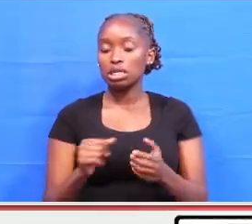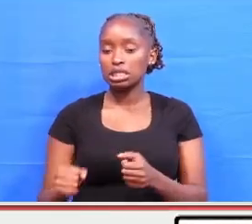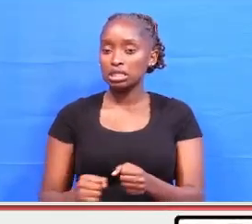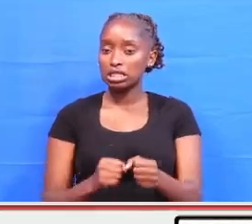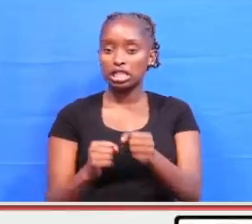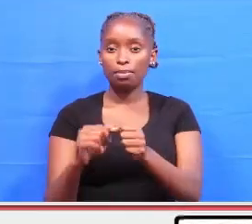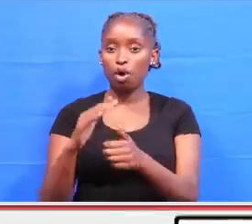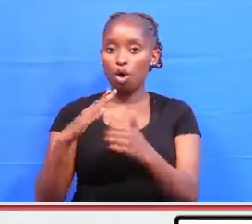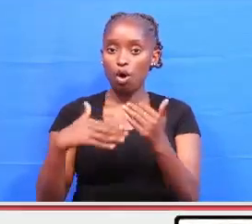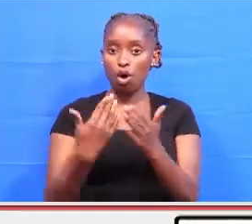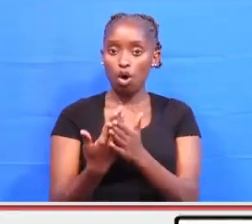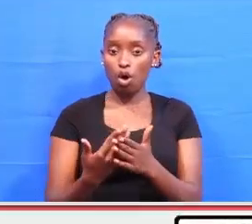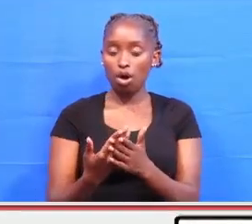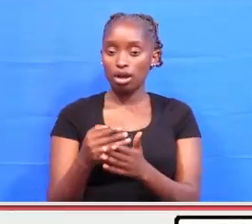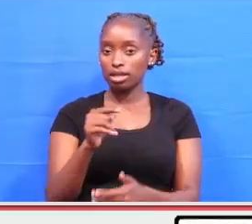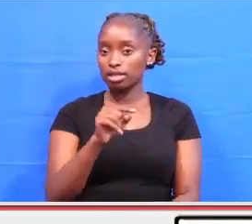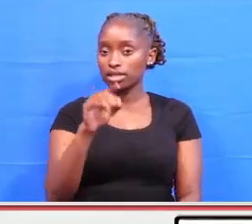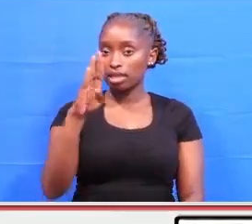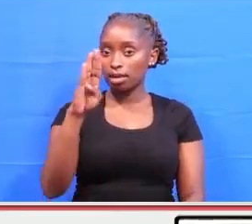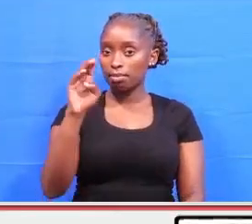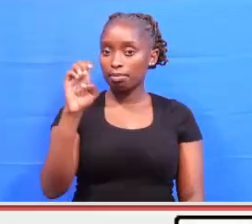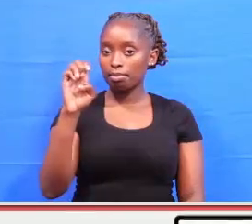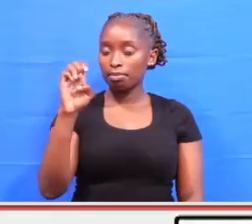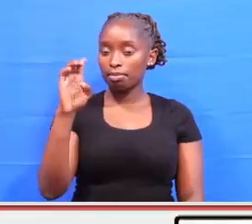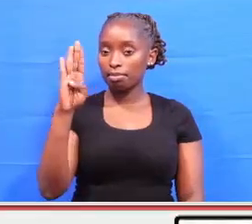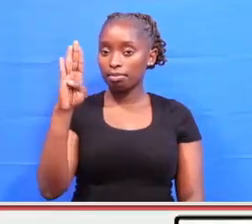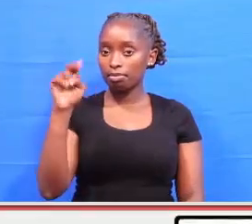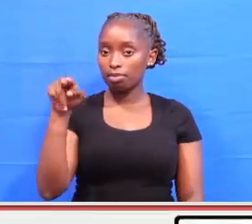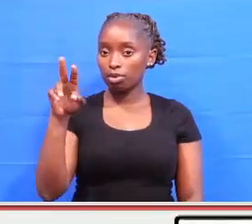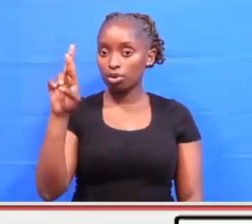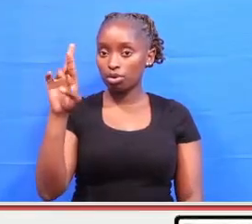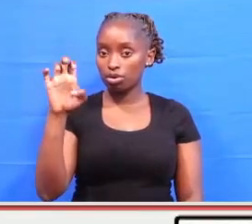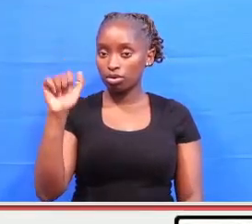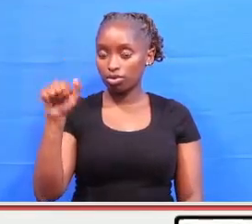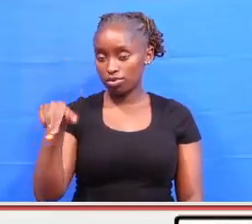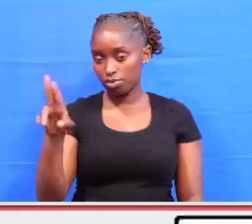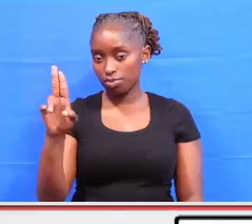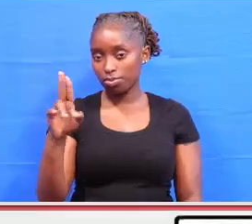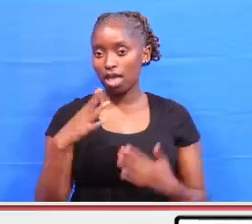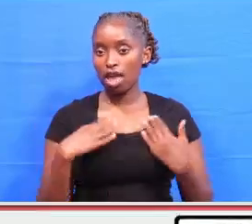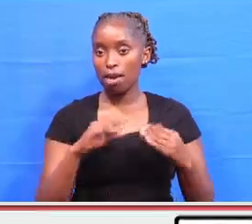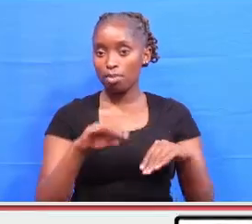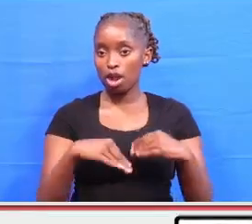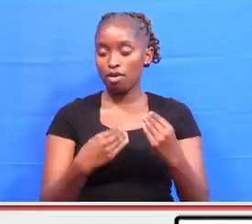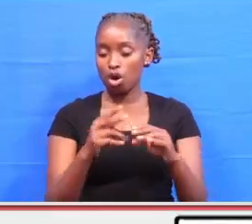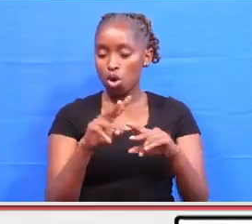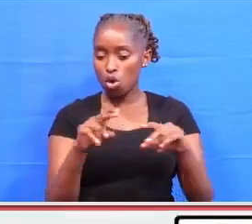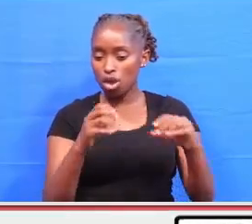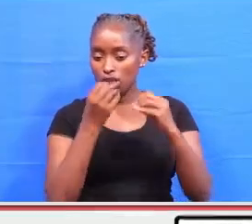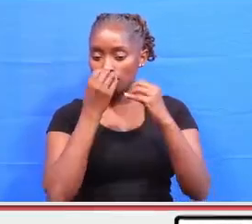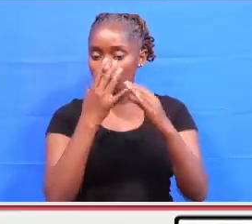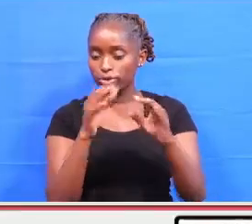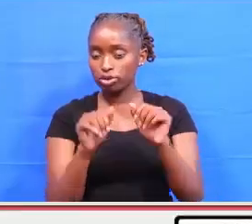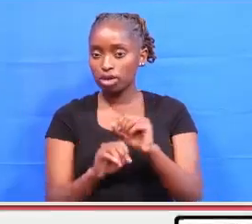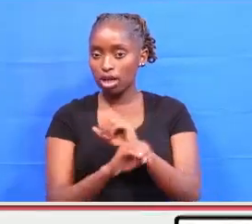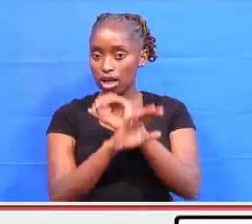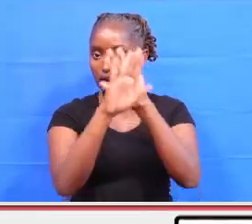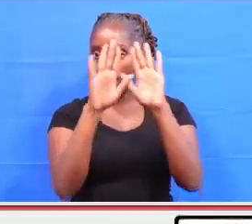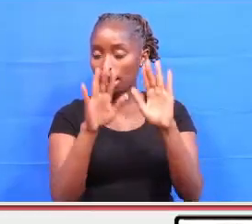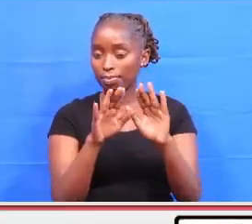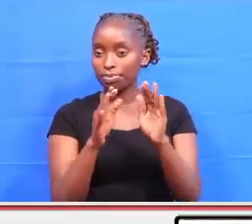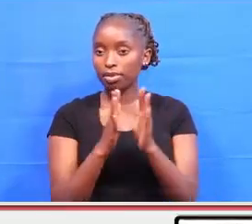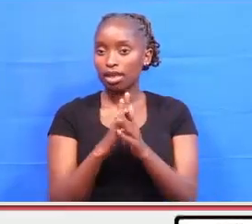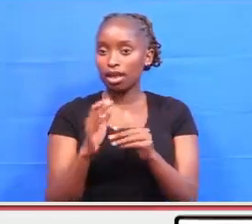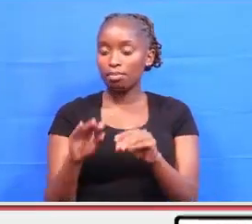credit bureaus are now providing scores. They are looking at the positive information, and they are providing a score